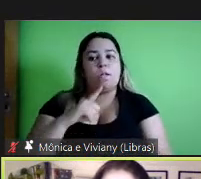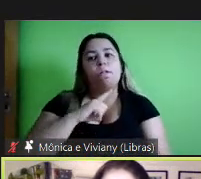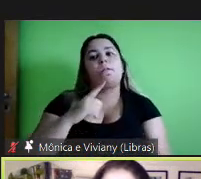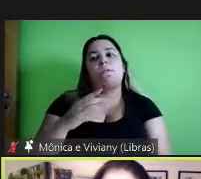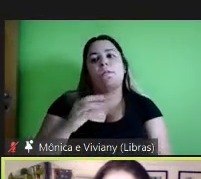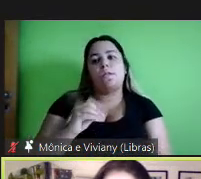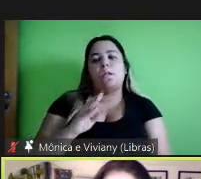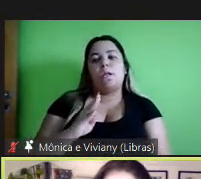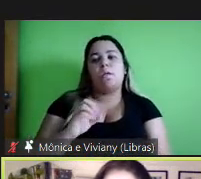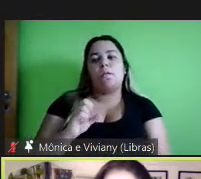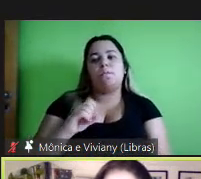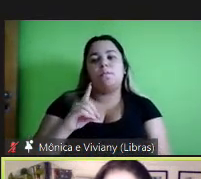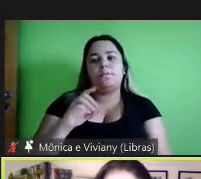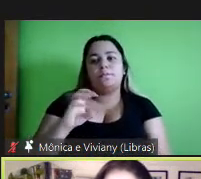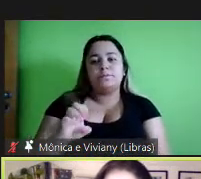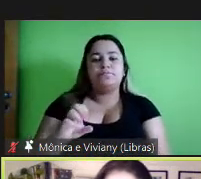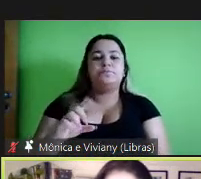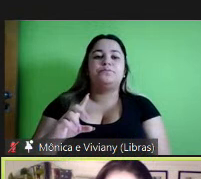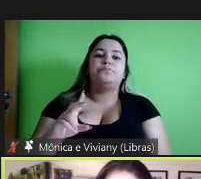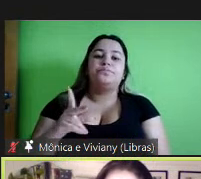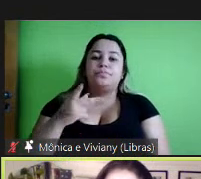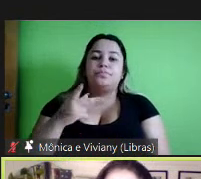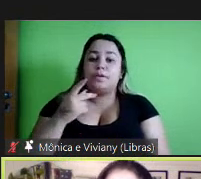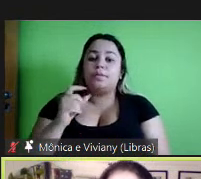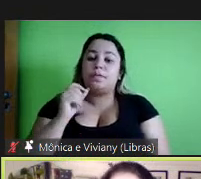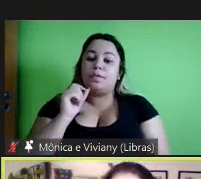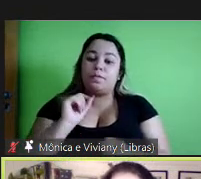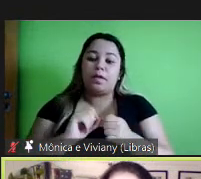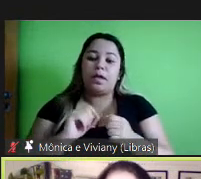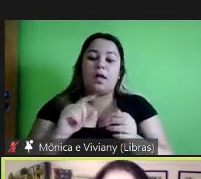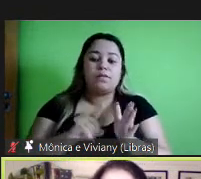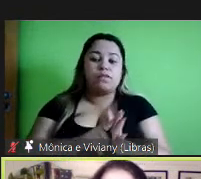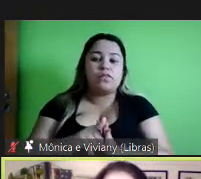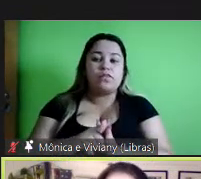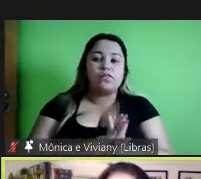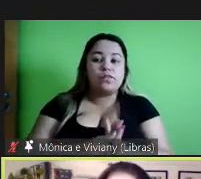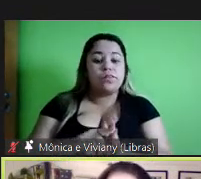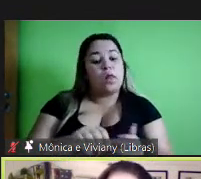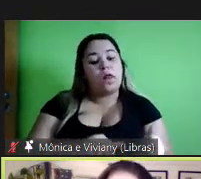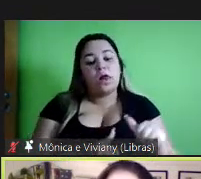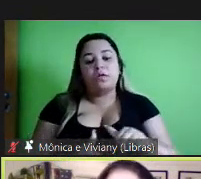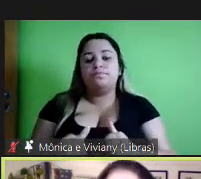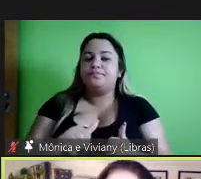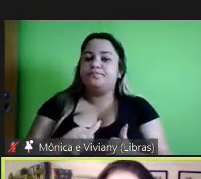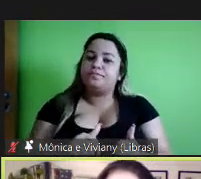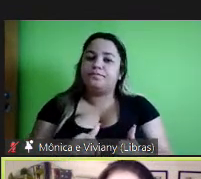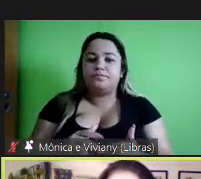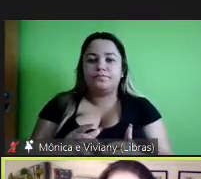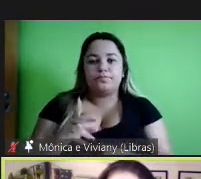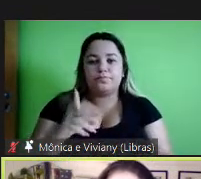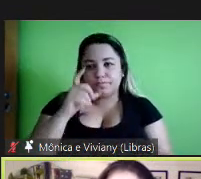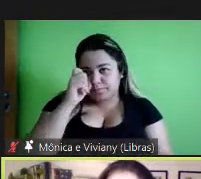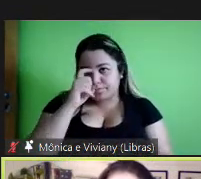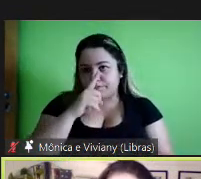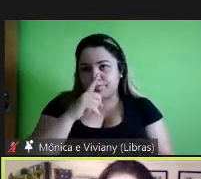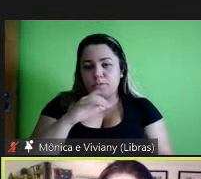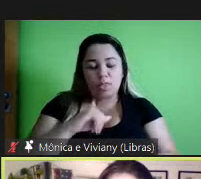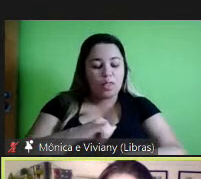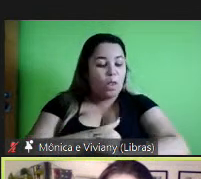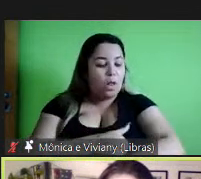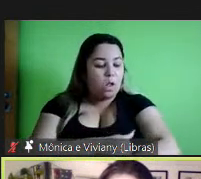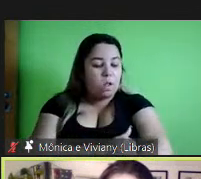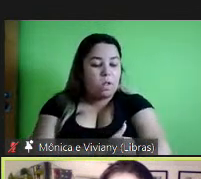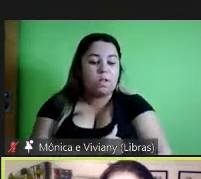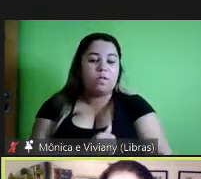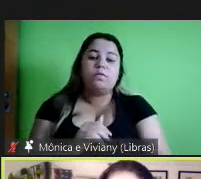full medical assessment needs to be conducted. Obesity is therefore defined as a prevalent, complex, progressive, and relapsing